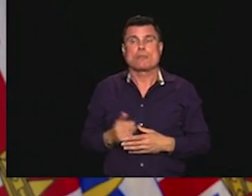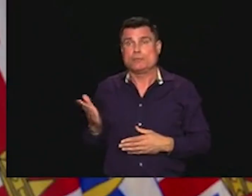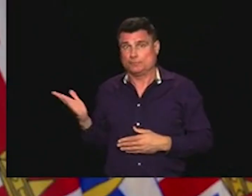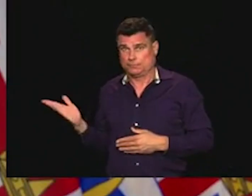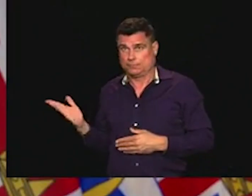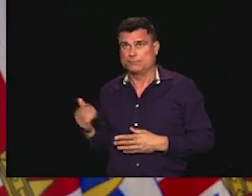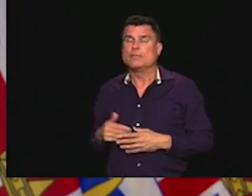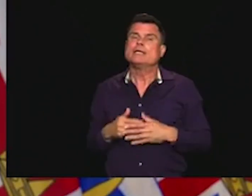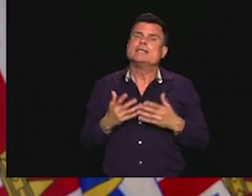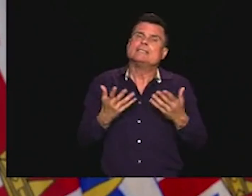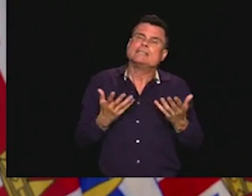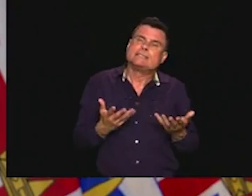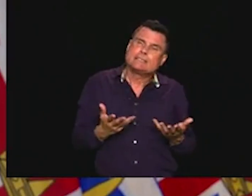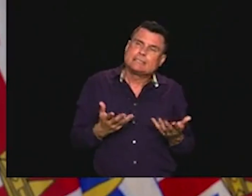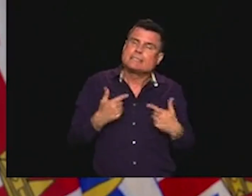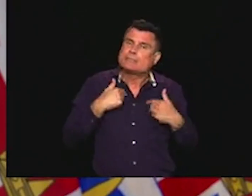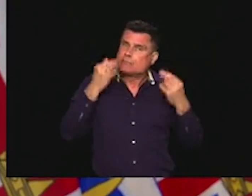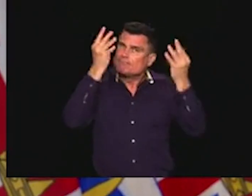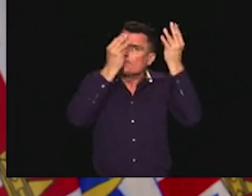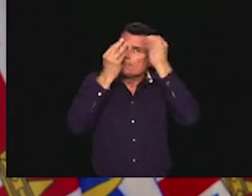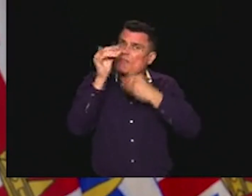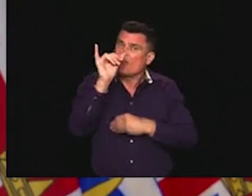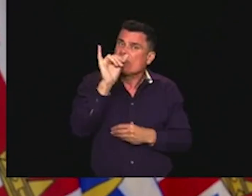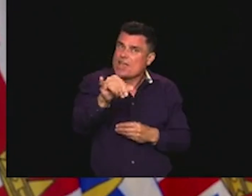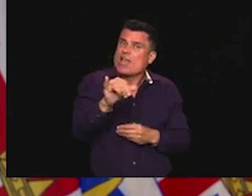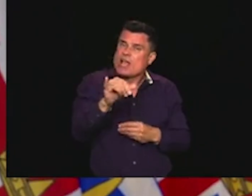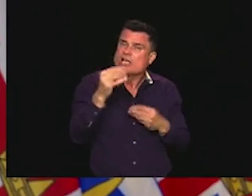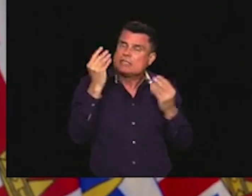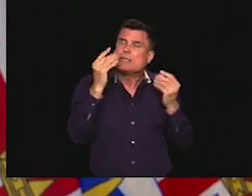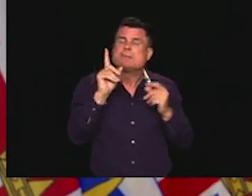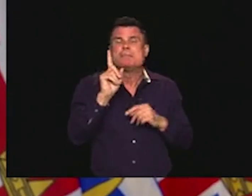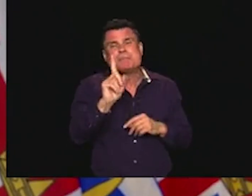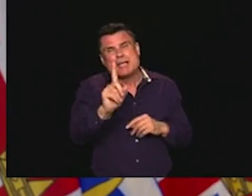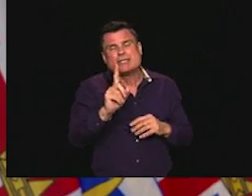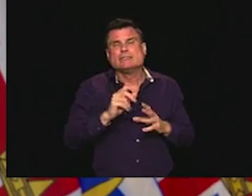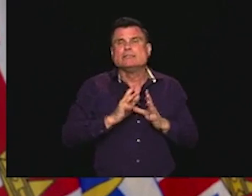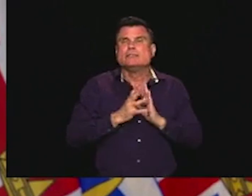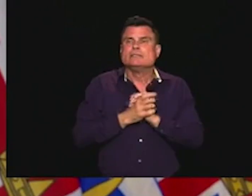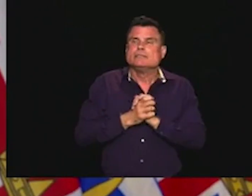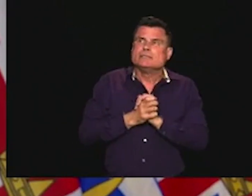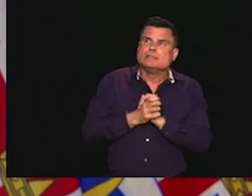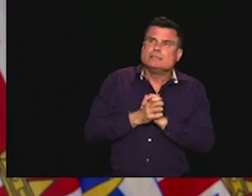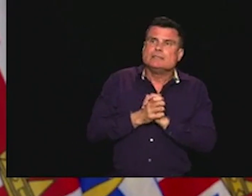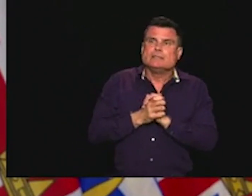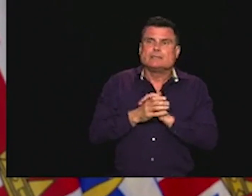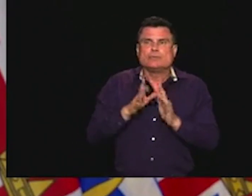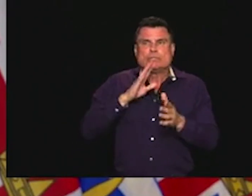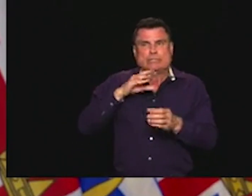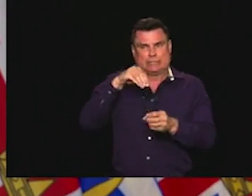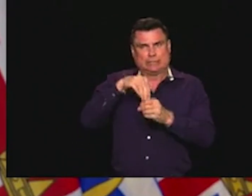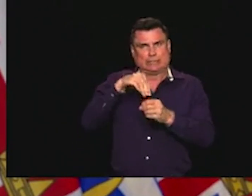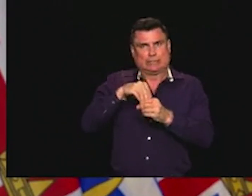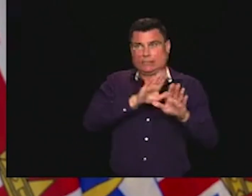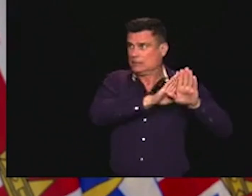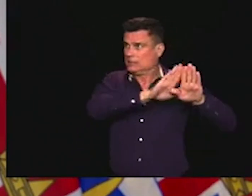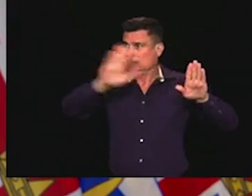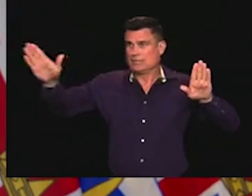It really is not practical for us to have those types of restrictions in our borders in